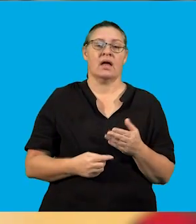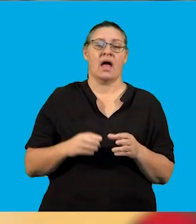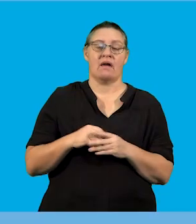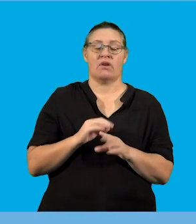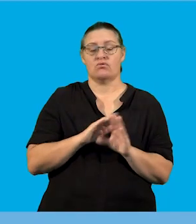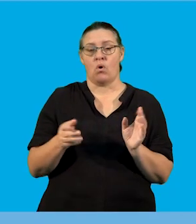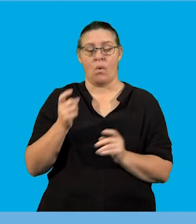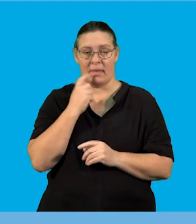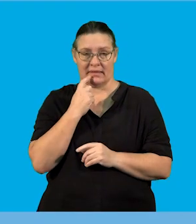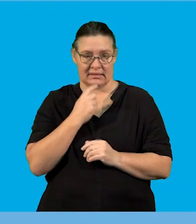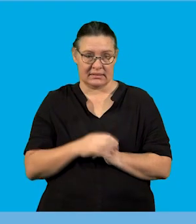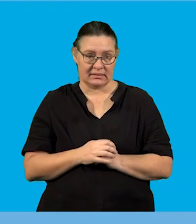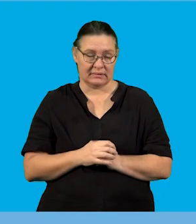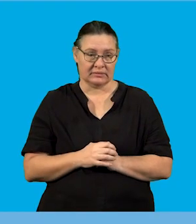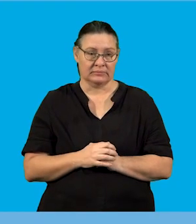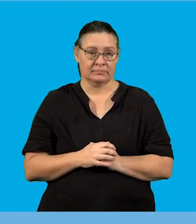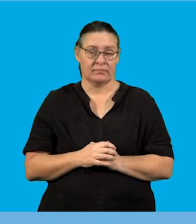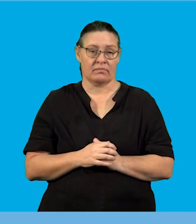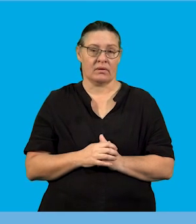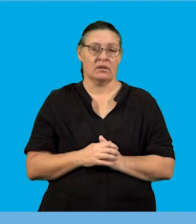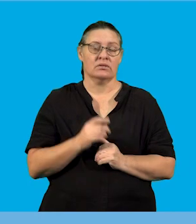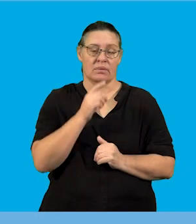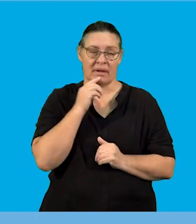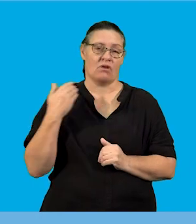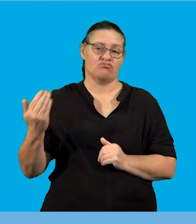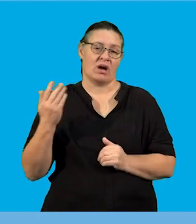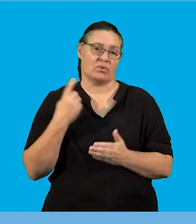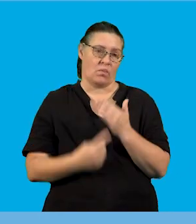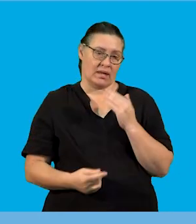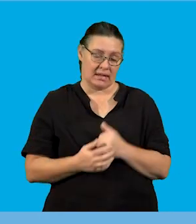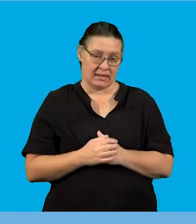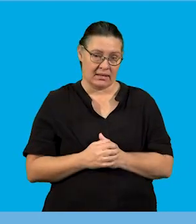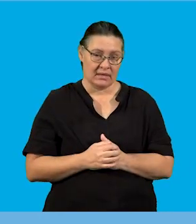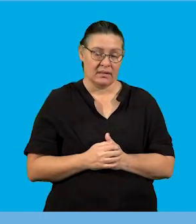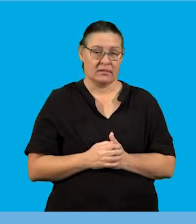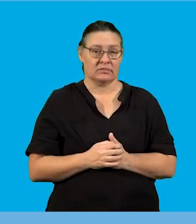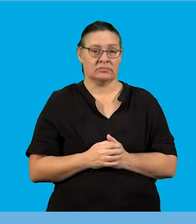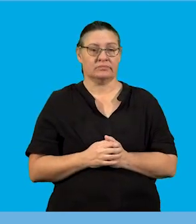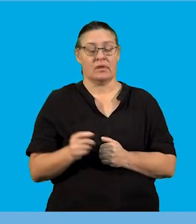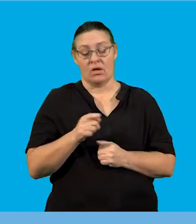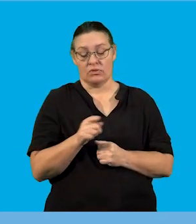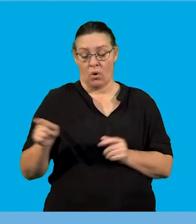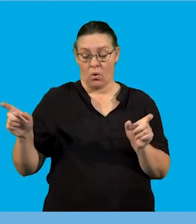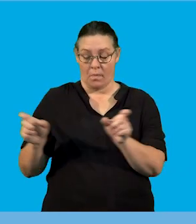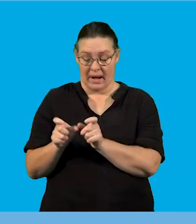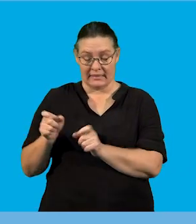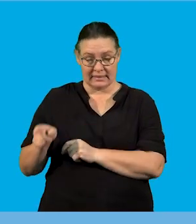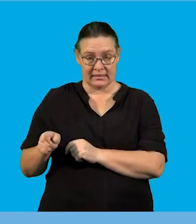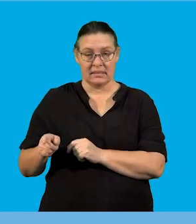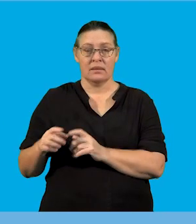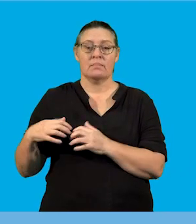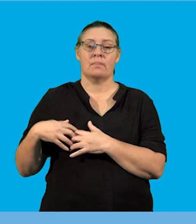be the ones only containing non-metals. So now only focusing on the far right-hand side of the periodic table. So now when